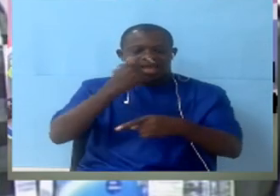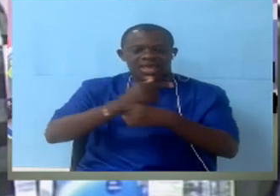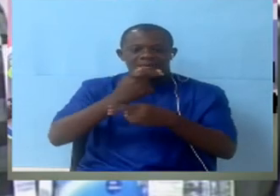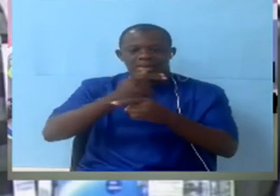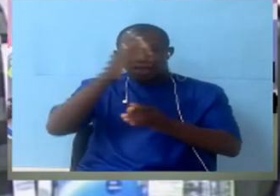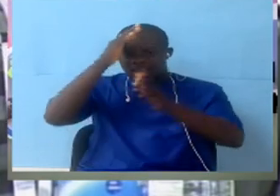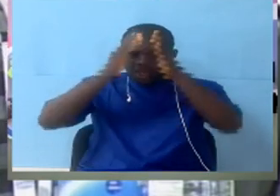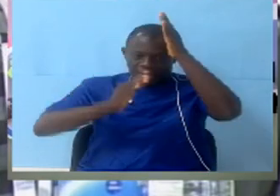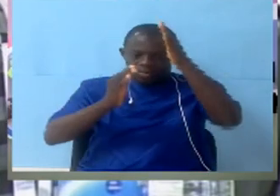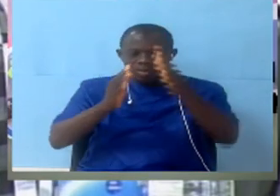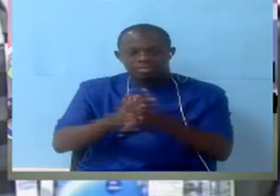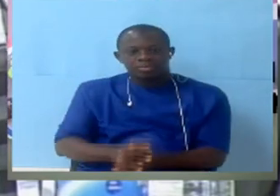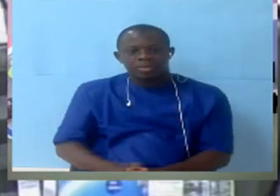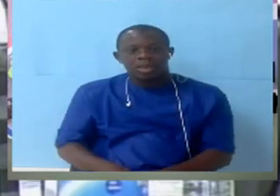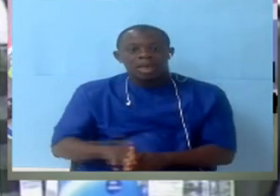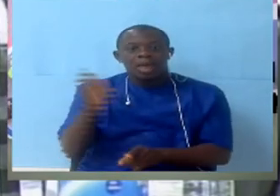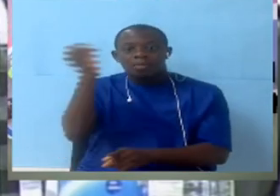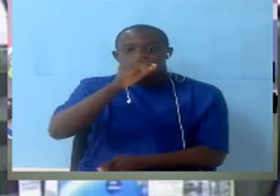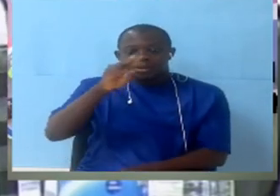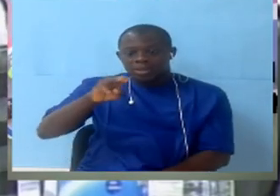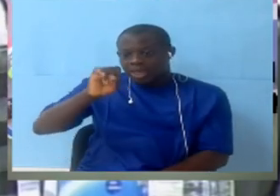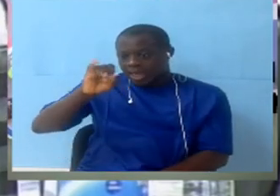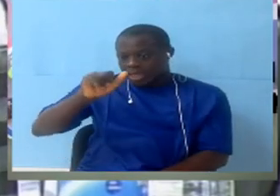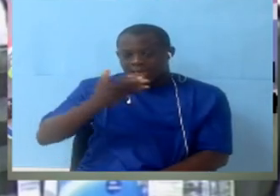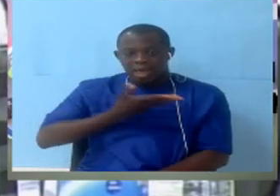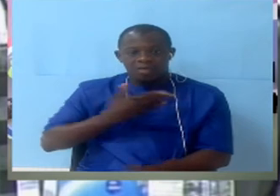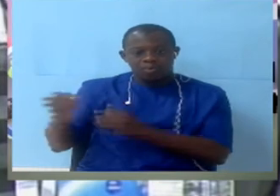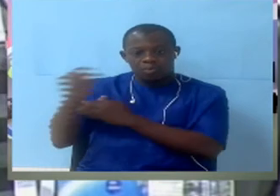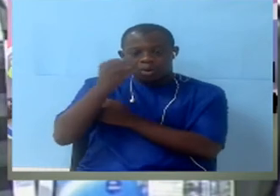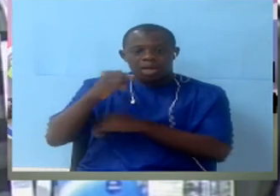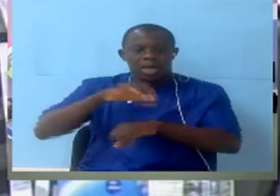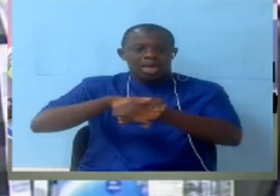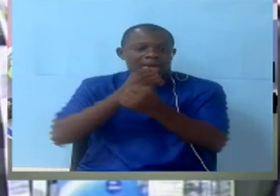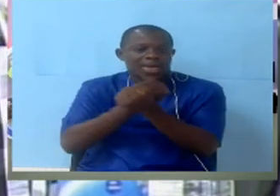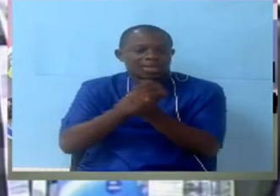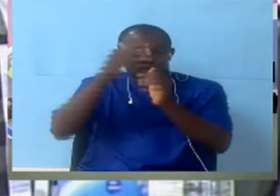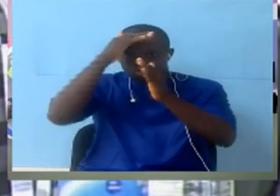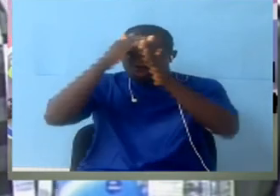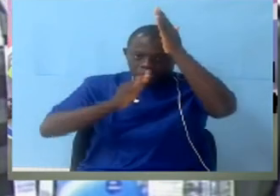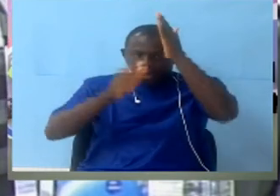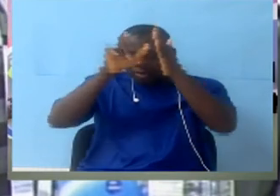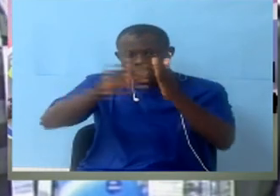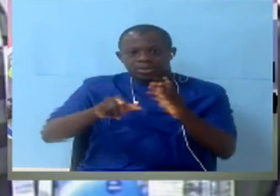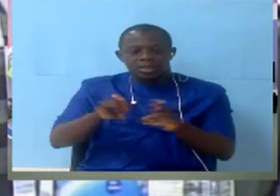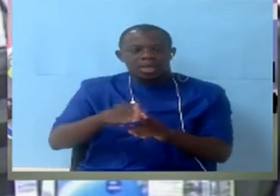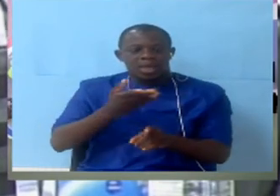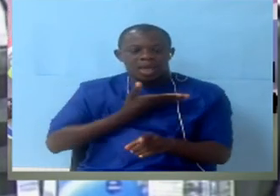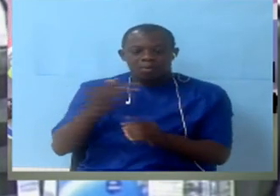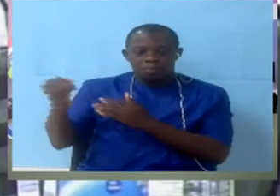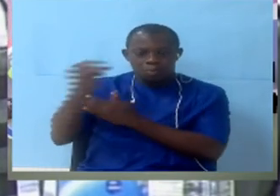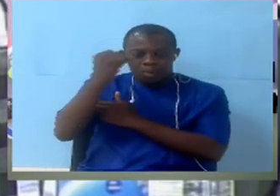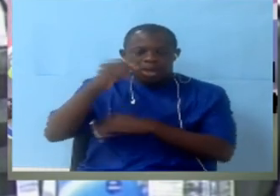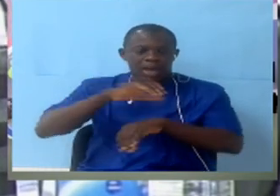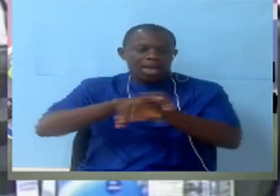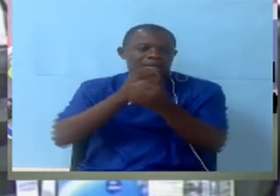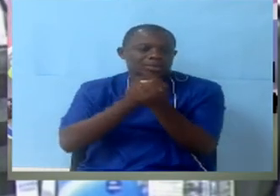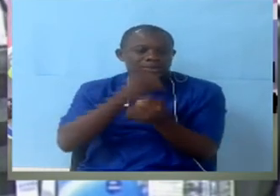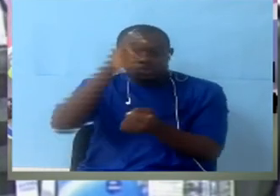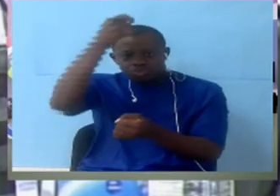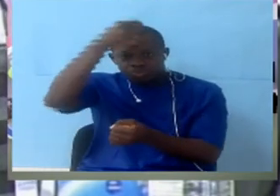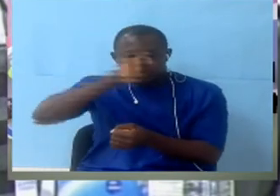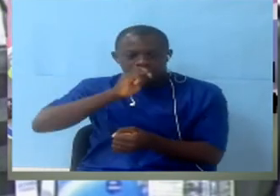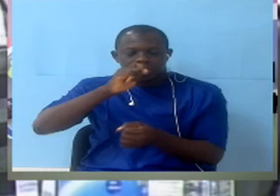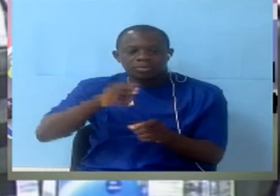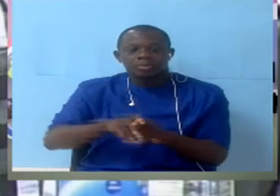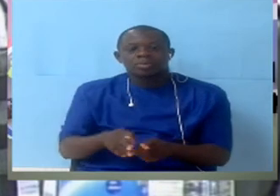a symbol of a soldier from arrest. Because the NIA had powers to arrest even soldiers. It's a most of the police arrest. They had powers to arrest the